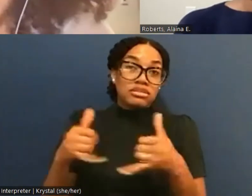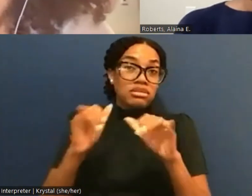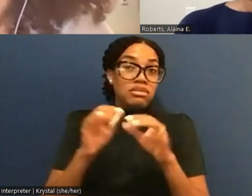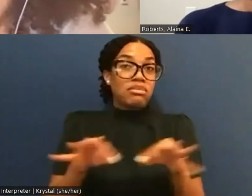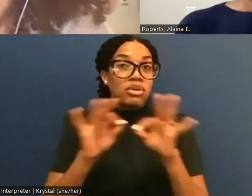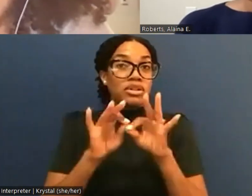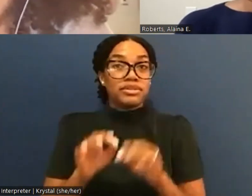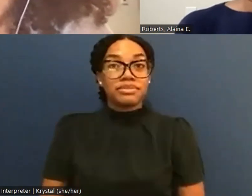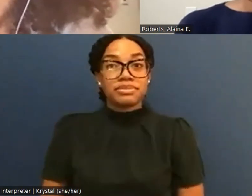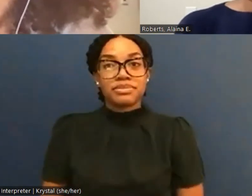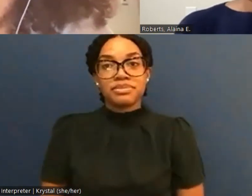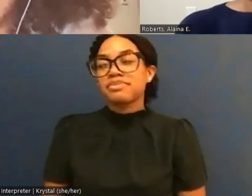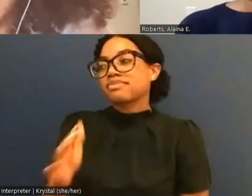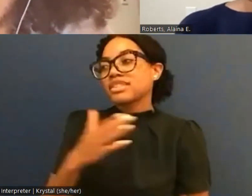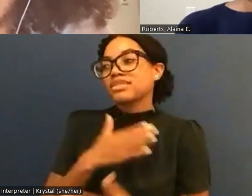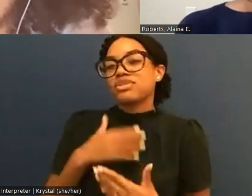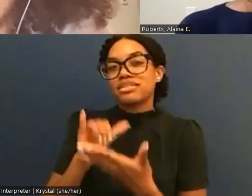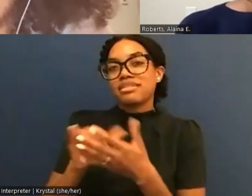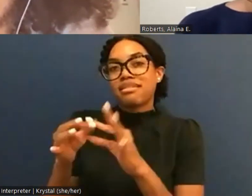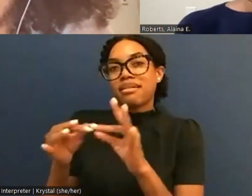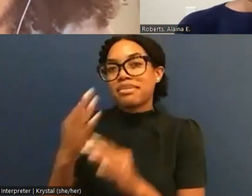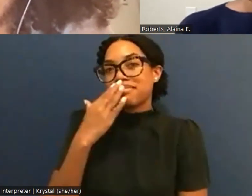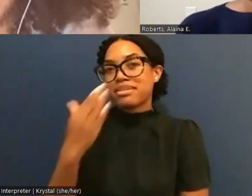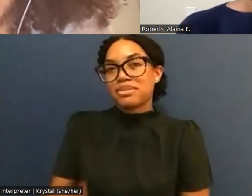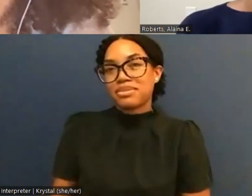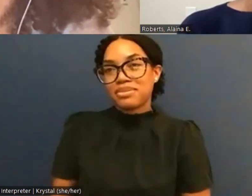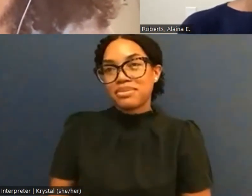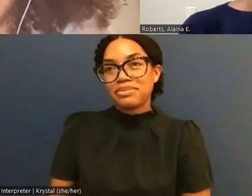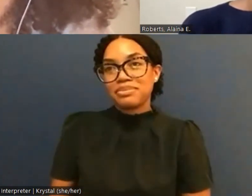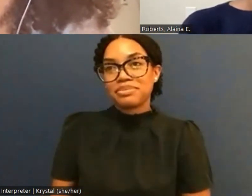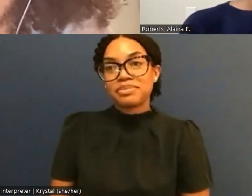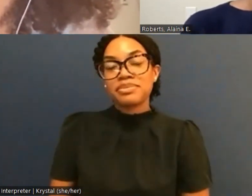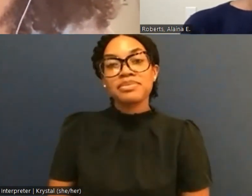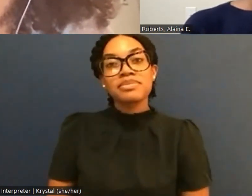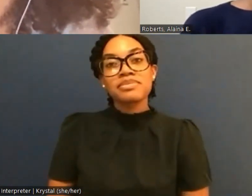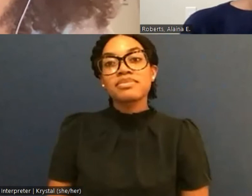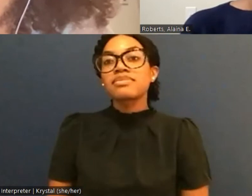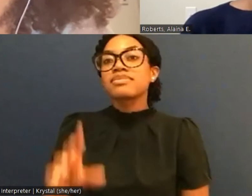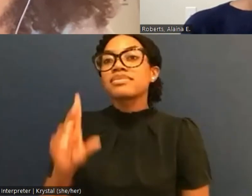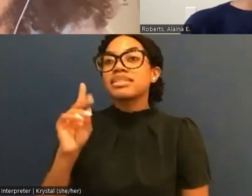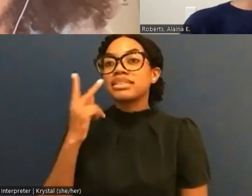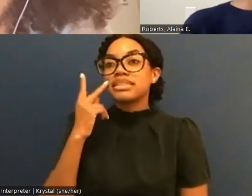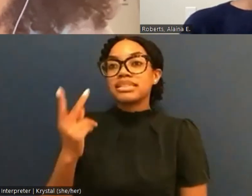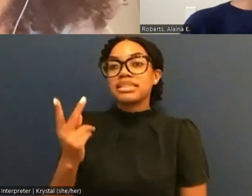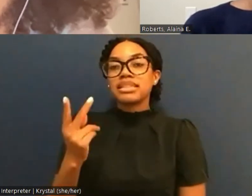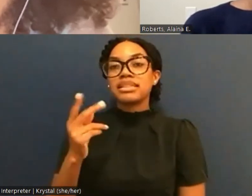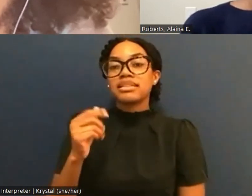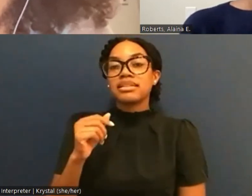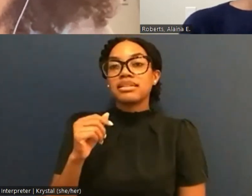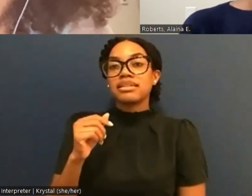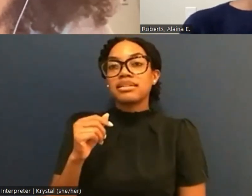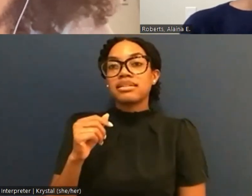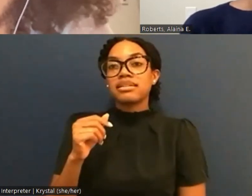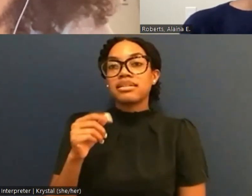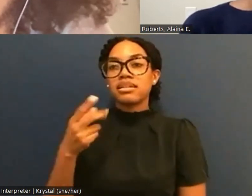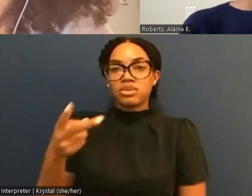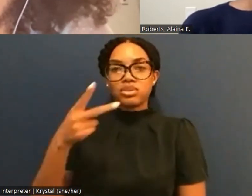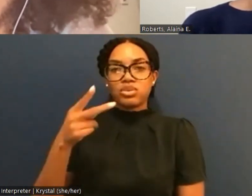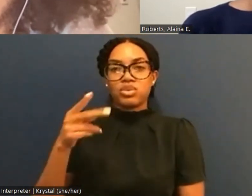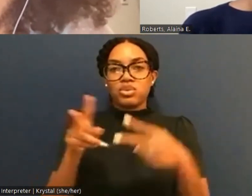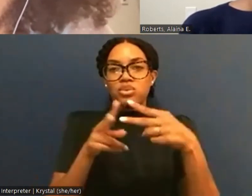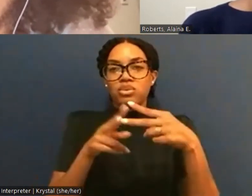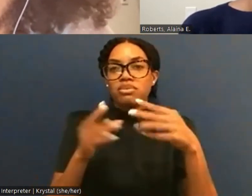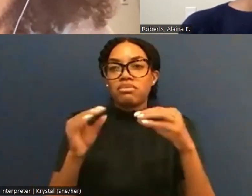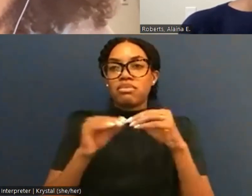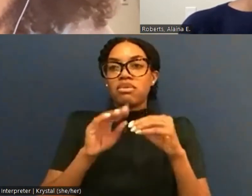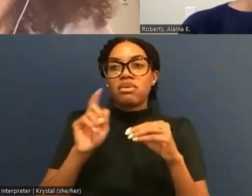I appreciate that. Thank you. And I saw too that there was a follow-up question